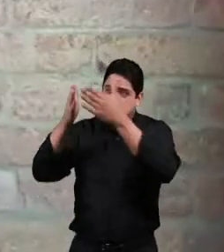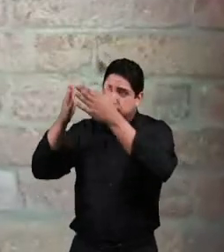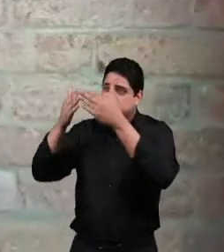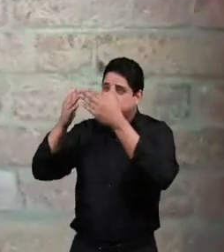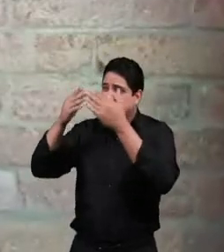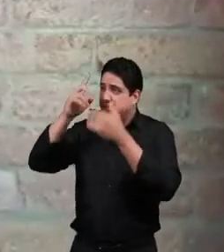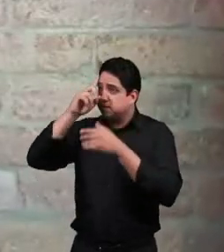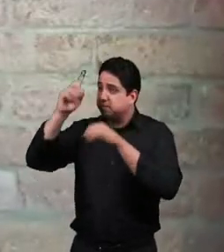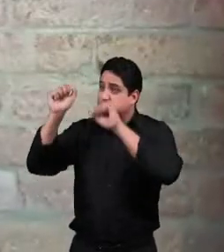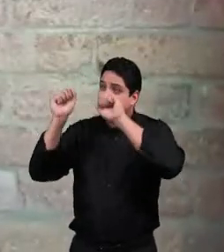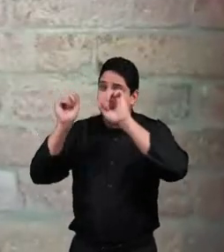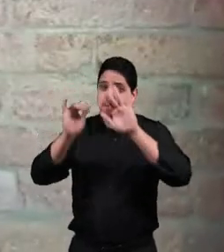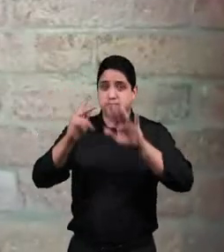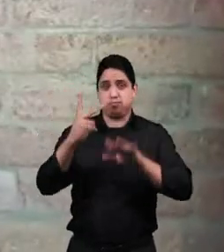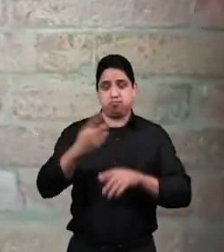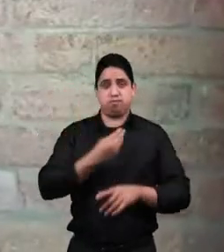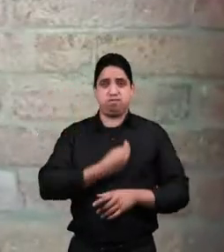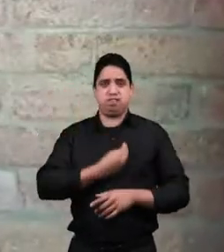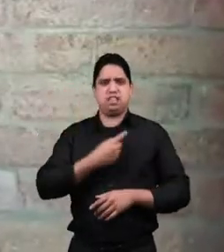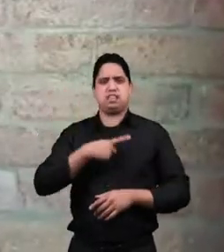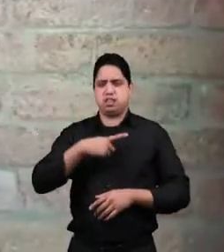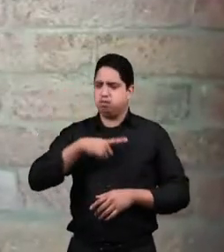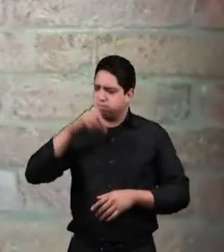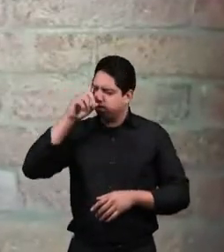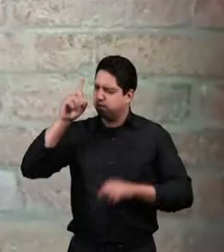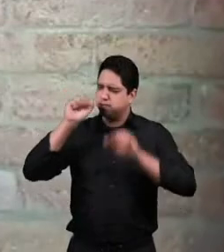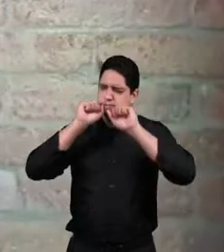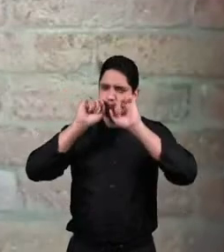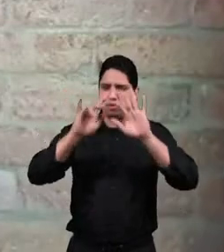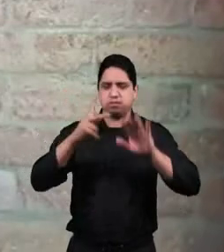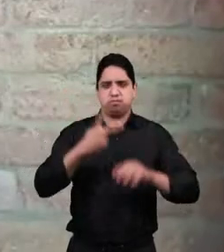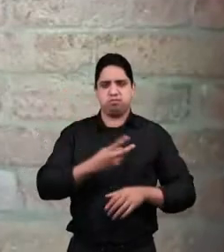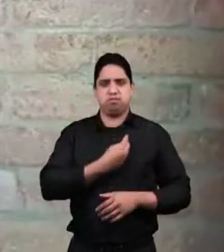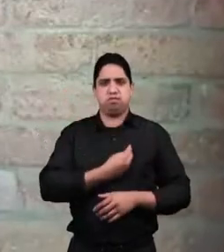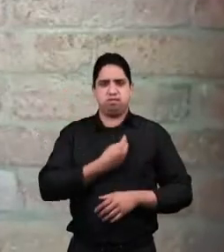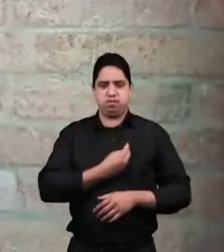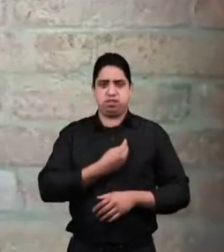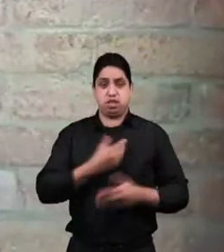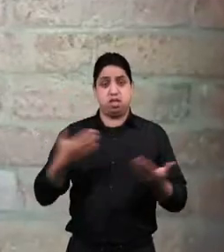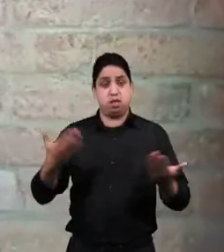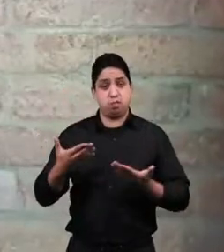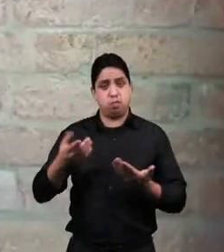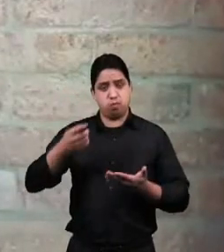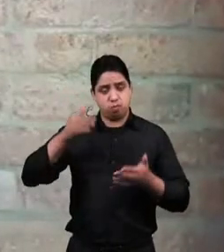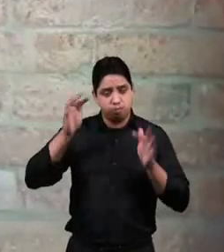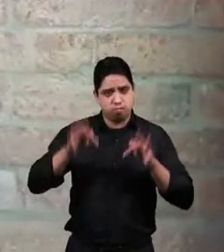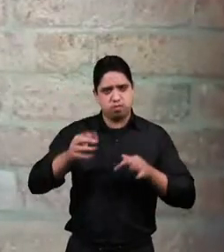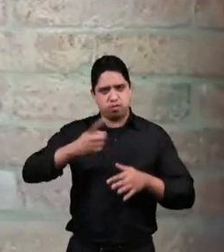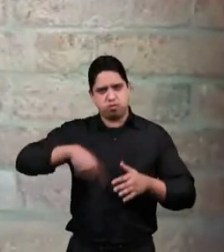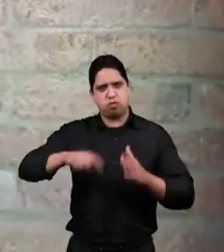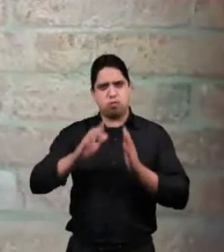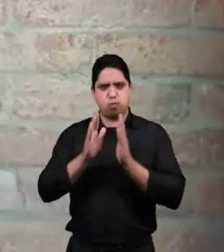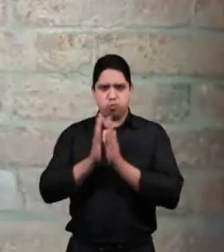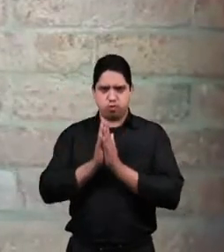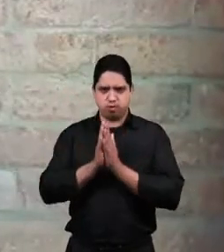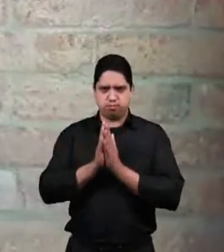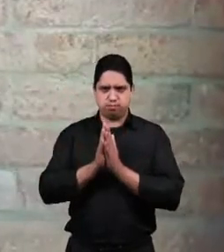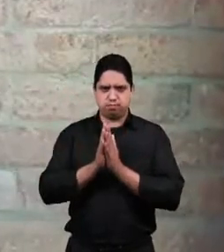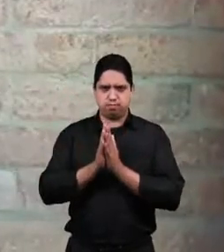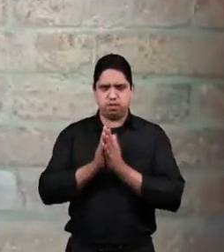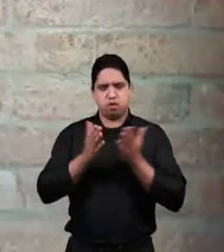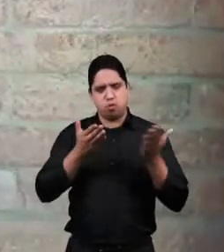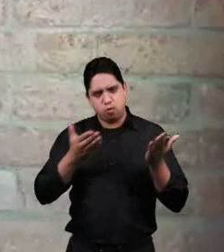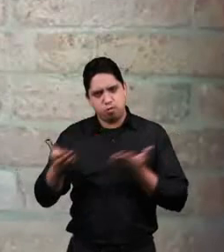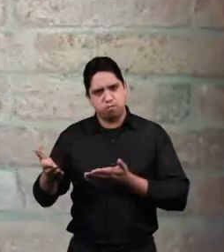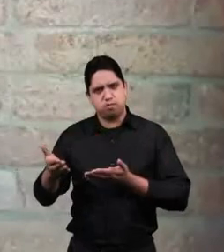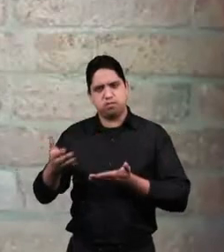like to, you may kneel down in your home or however you wish to remain, but